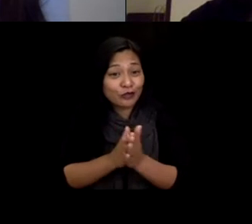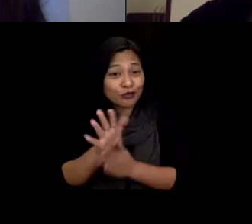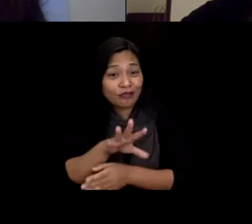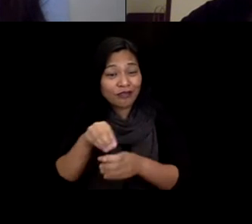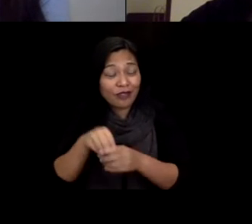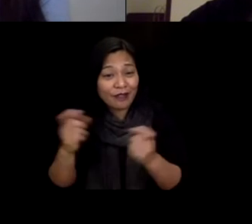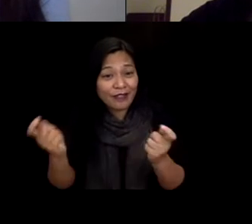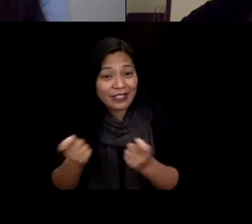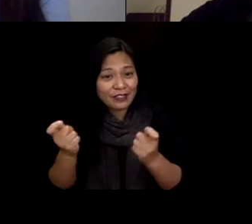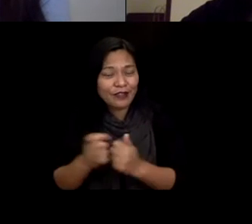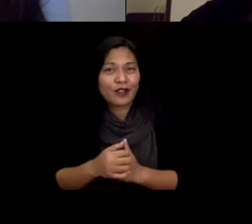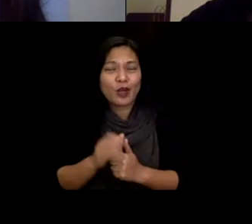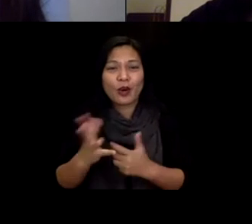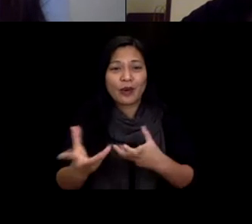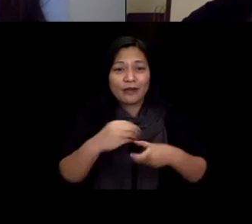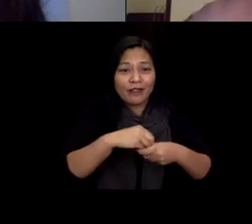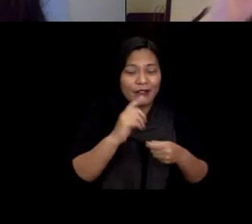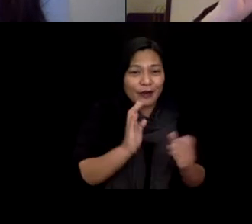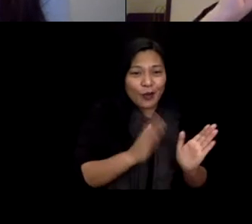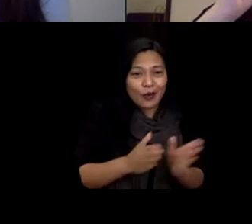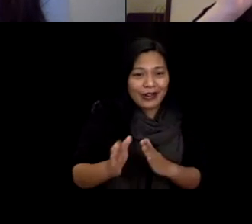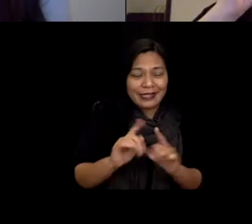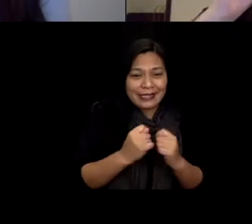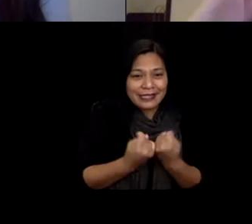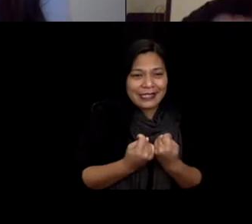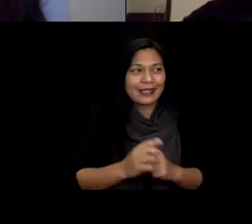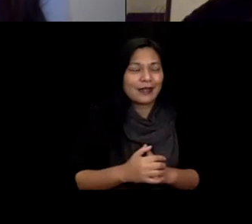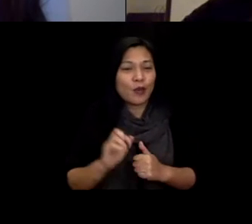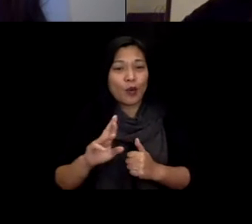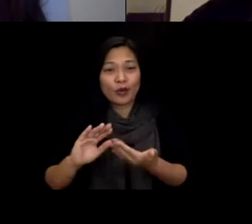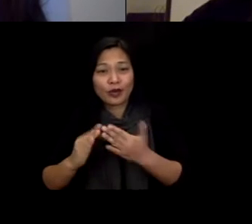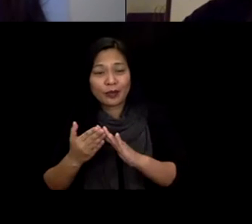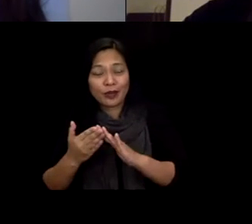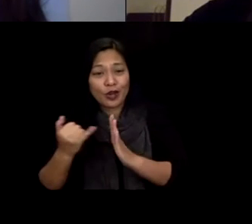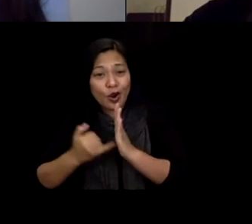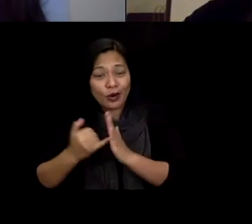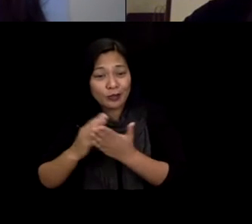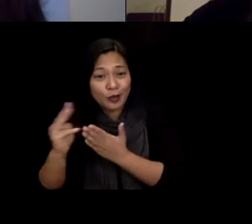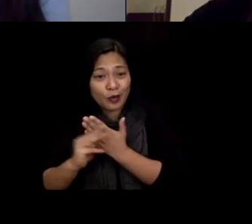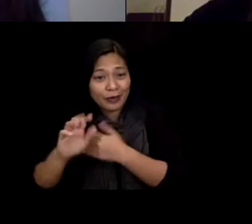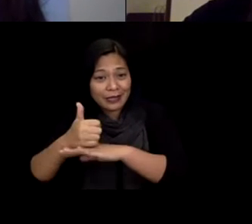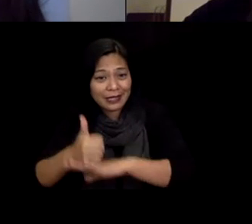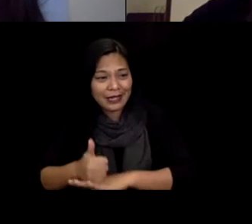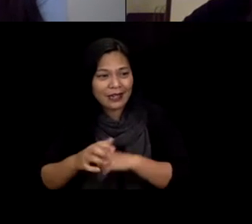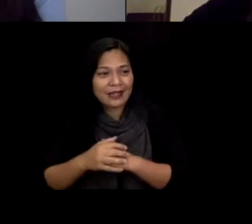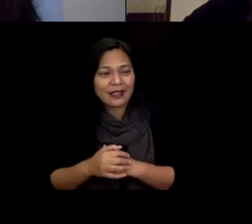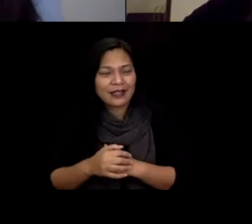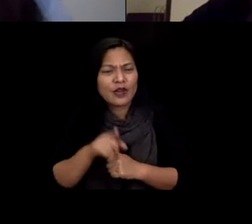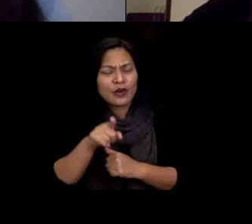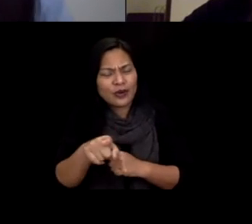team, or doing community arts programming, I would really just lean into your gifts and your